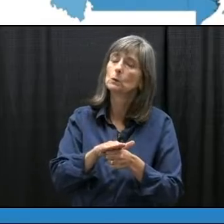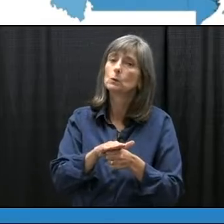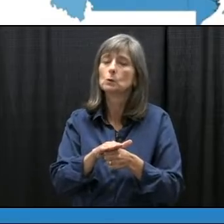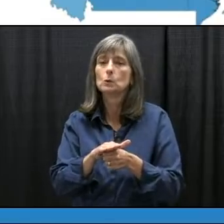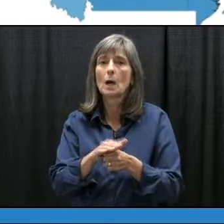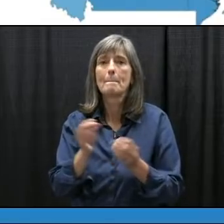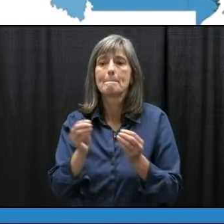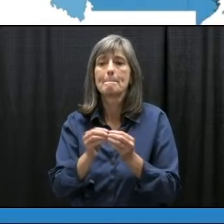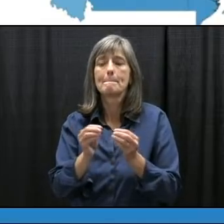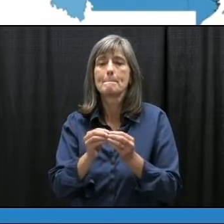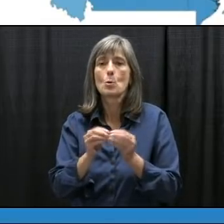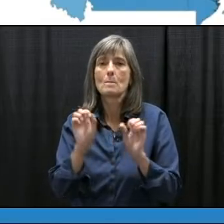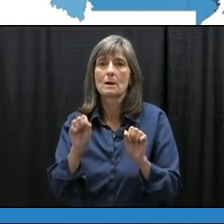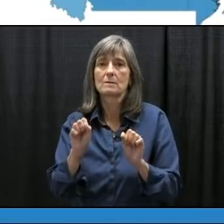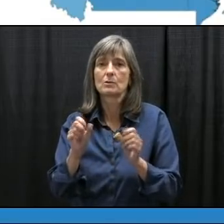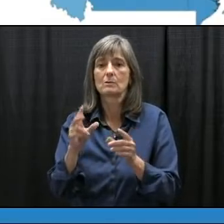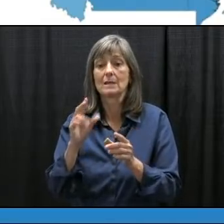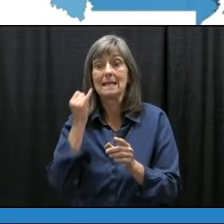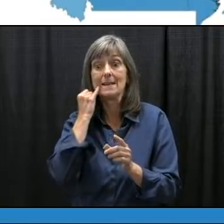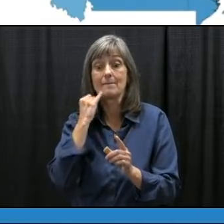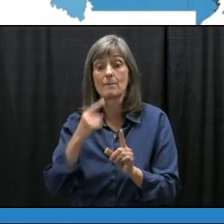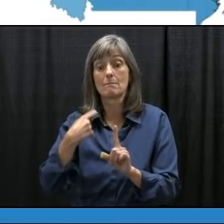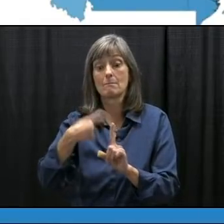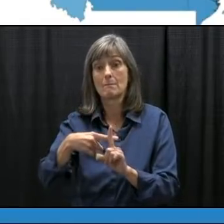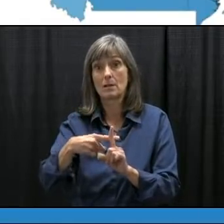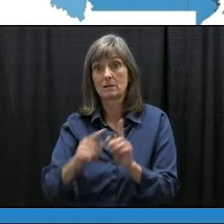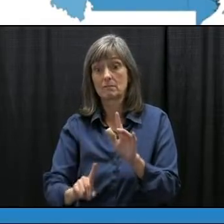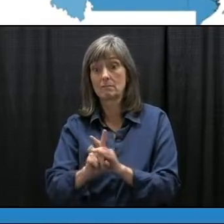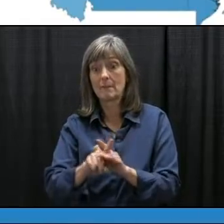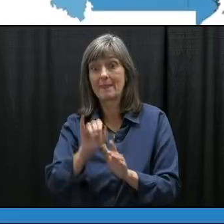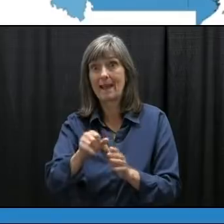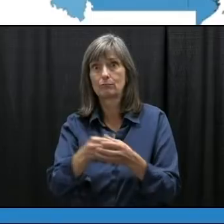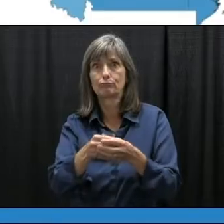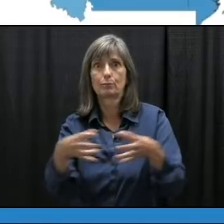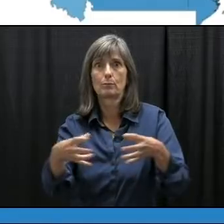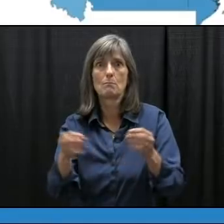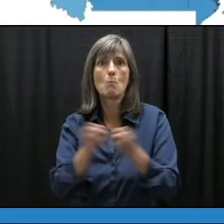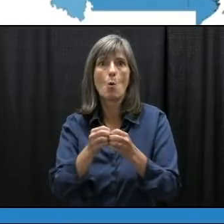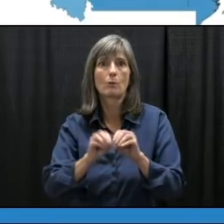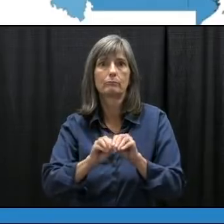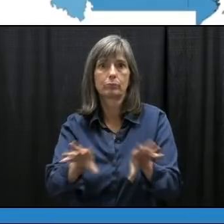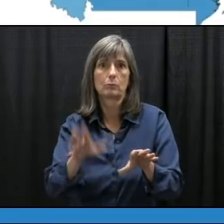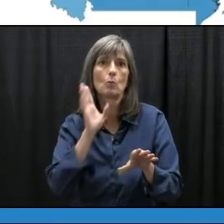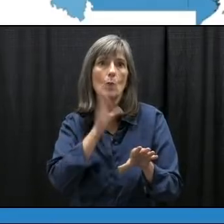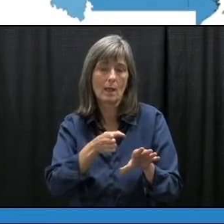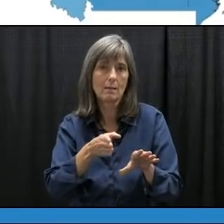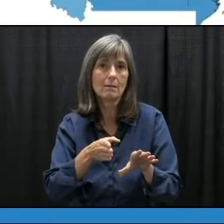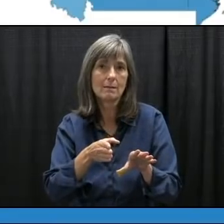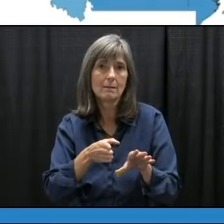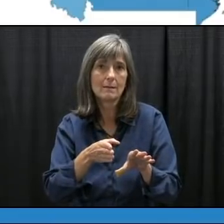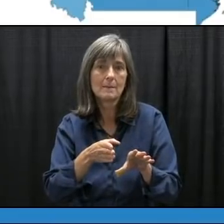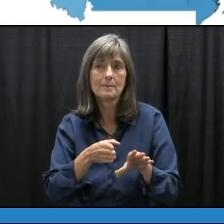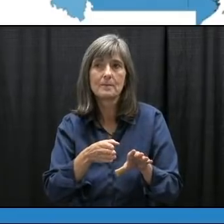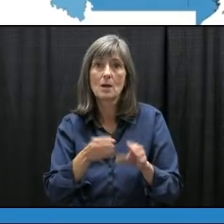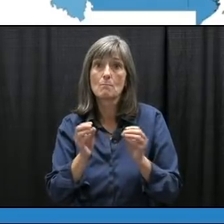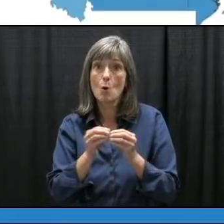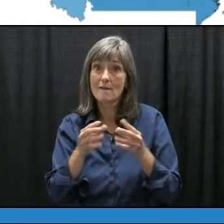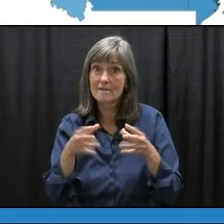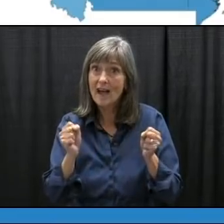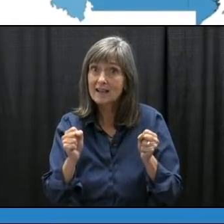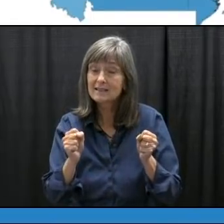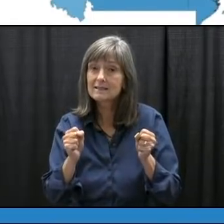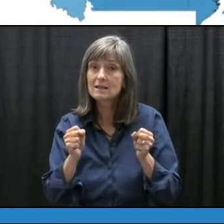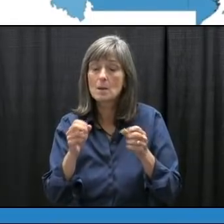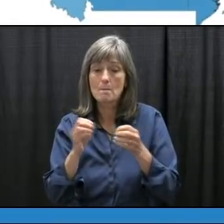this particular region, it'll spread to a larger proportion of individuals because they're more vulnerable. It'll spread quicker as well, and